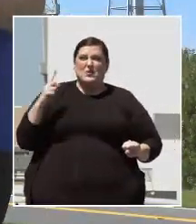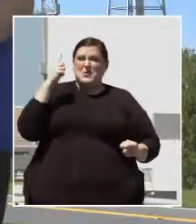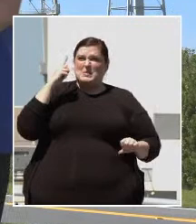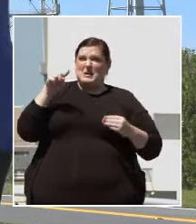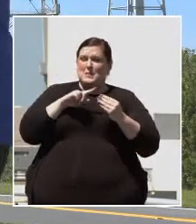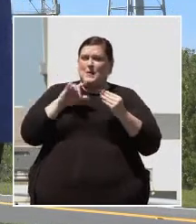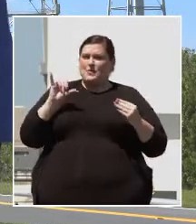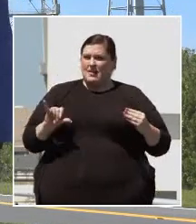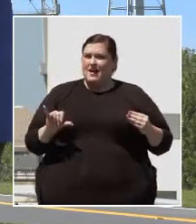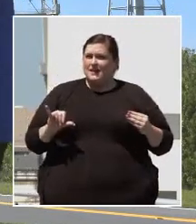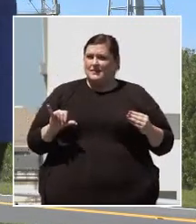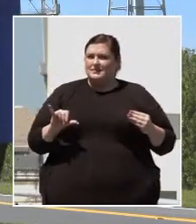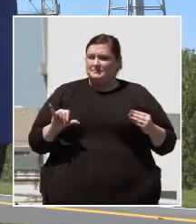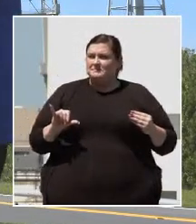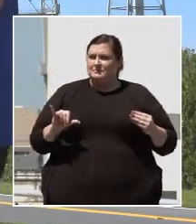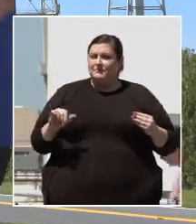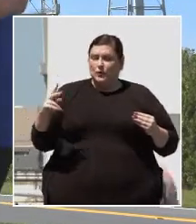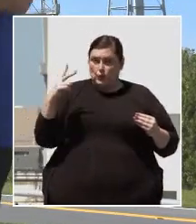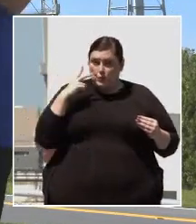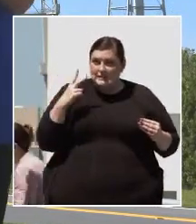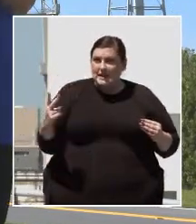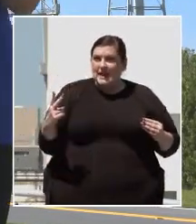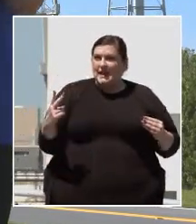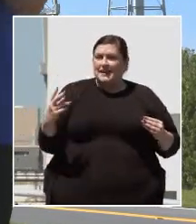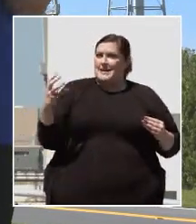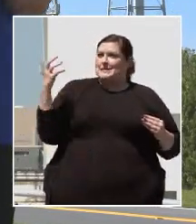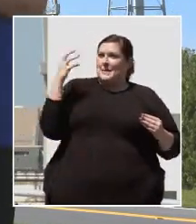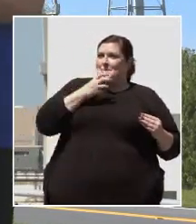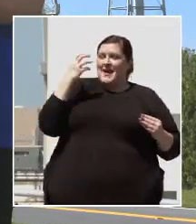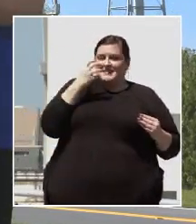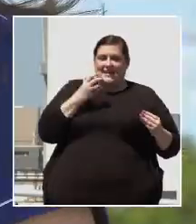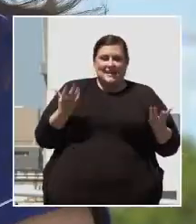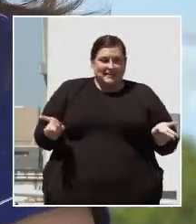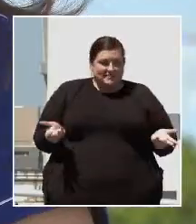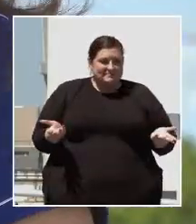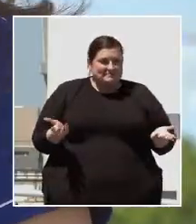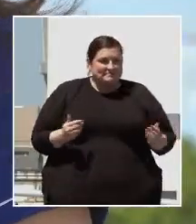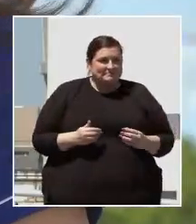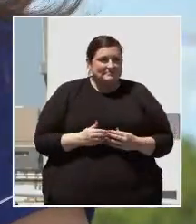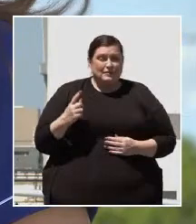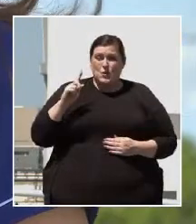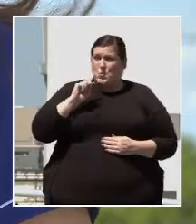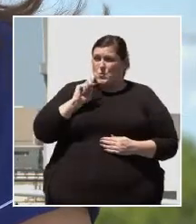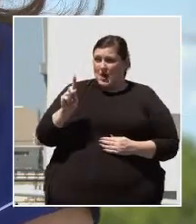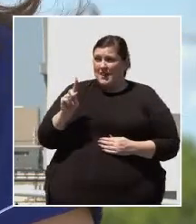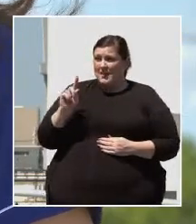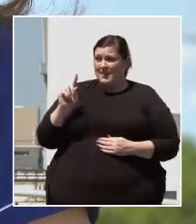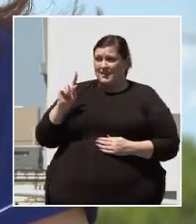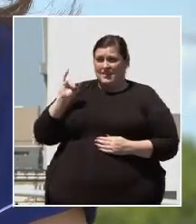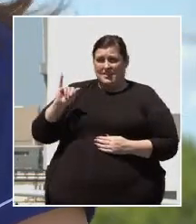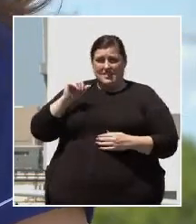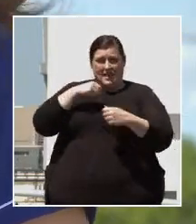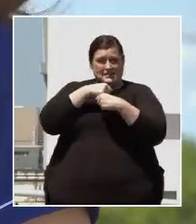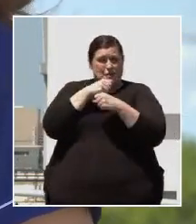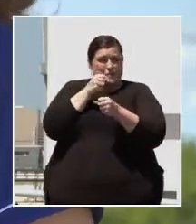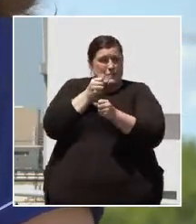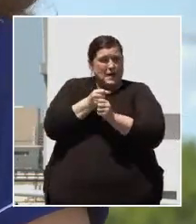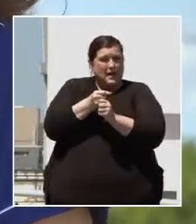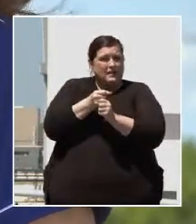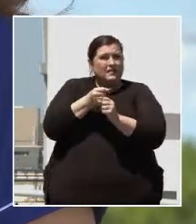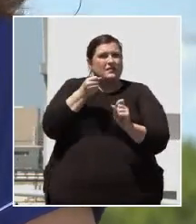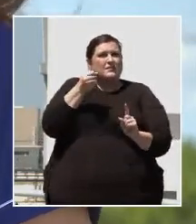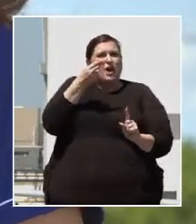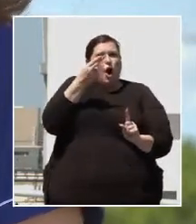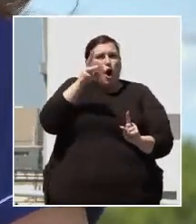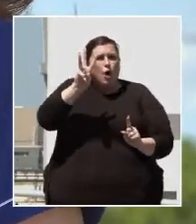it, and you see it, it's amazing. And really, it's made up of